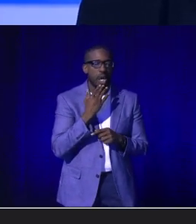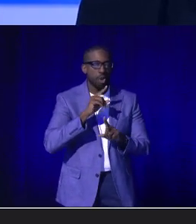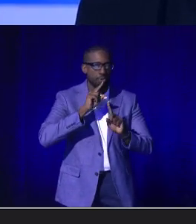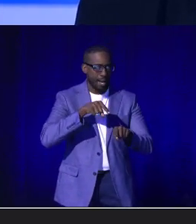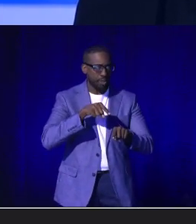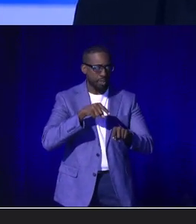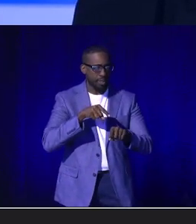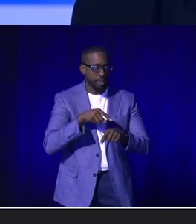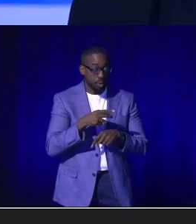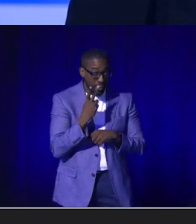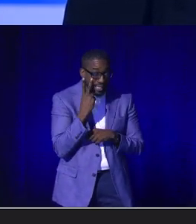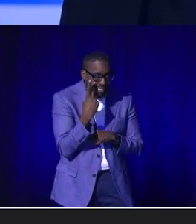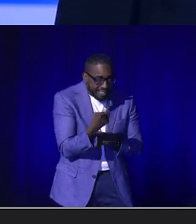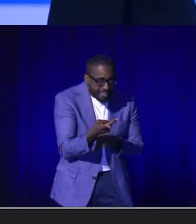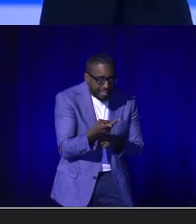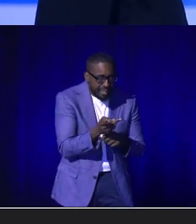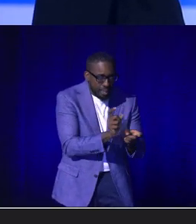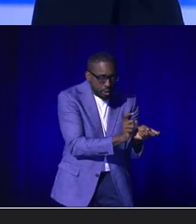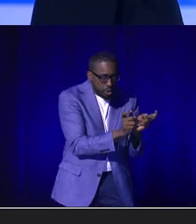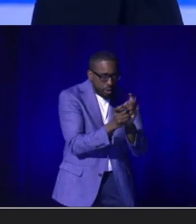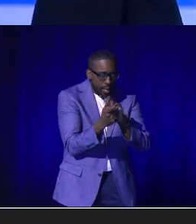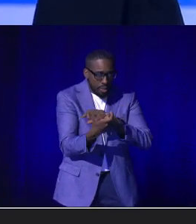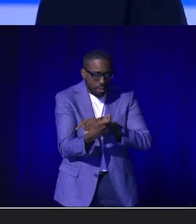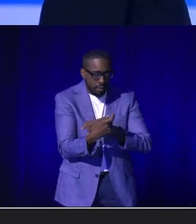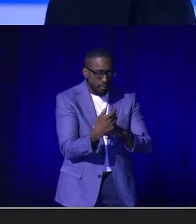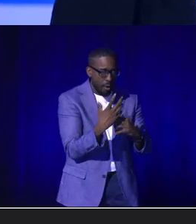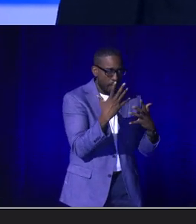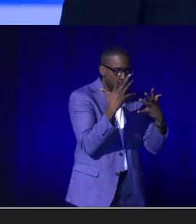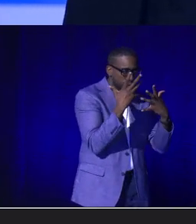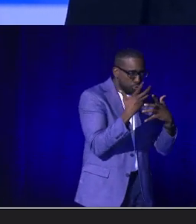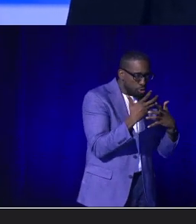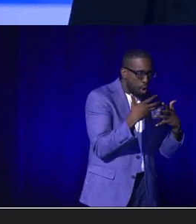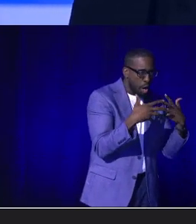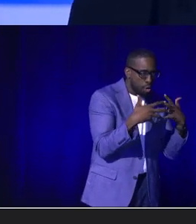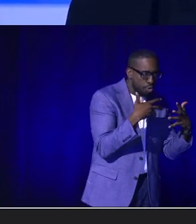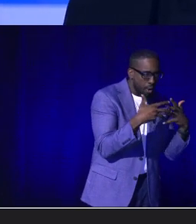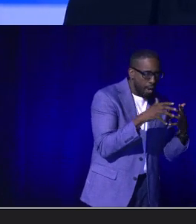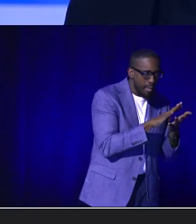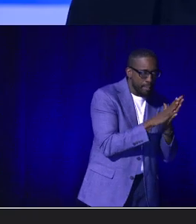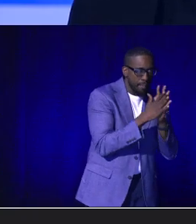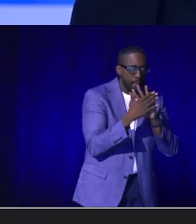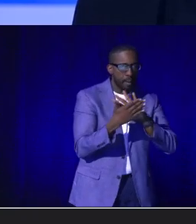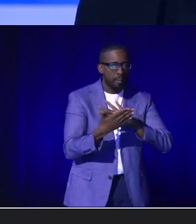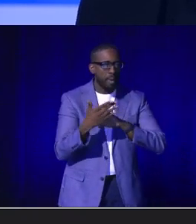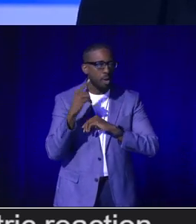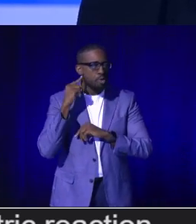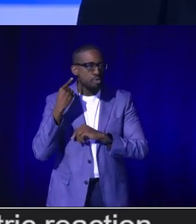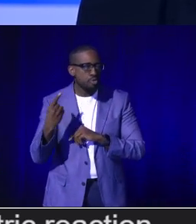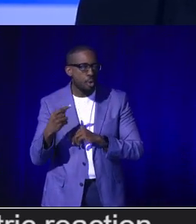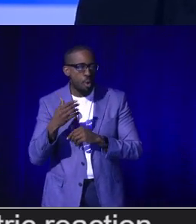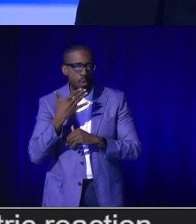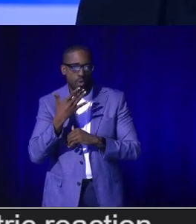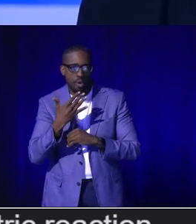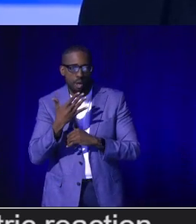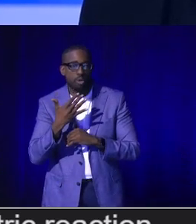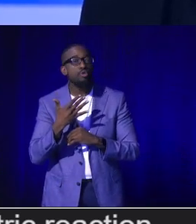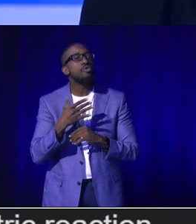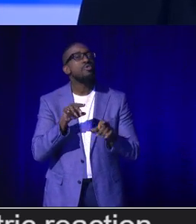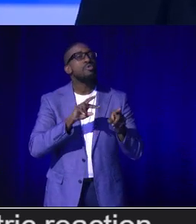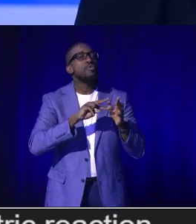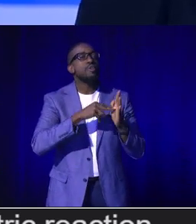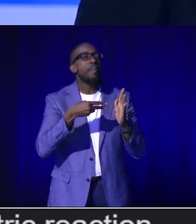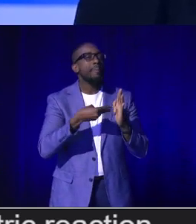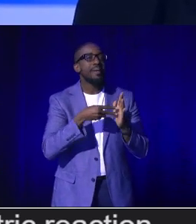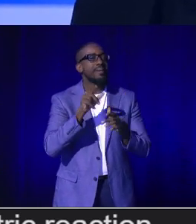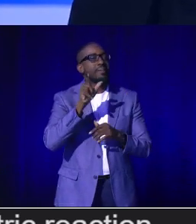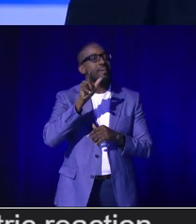the graphite changing from this dark gray color to a golden color that tells us lithium is filling the layers.